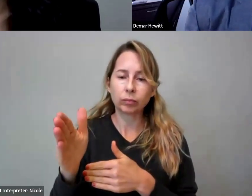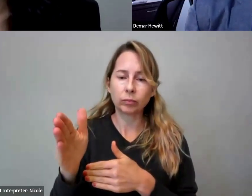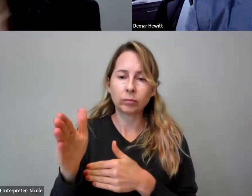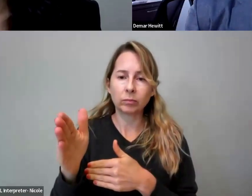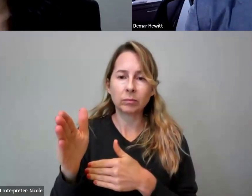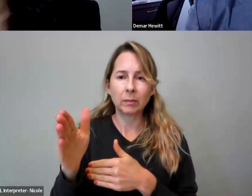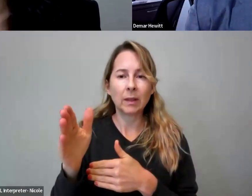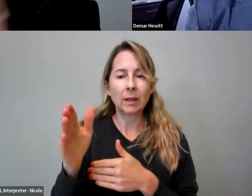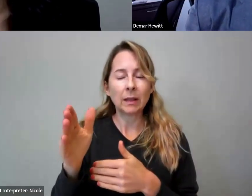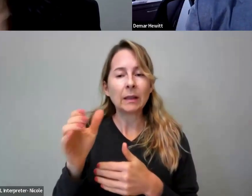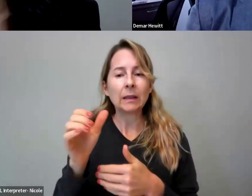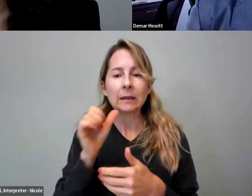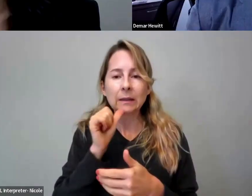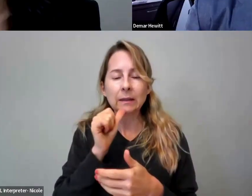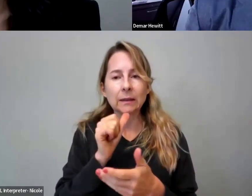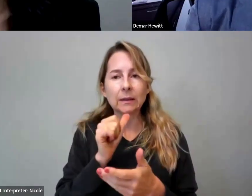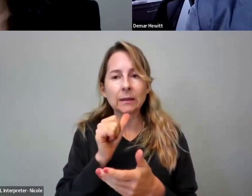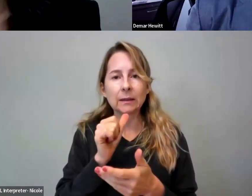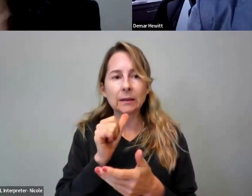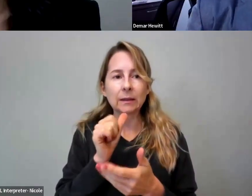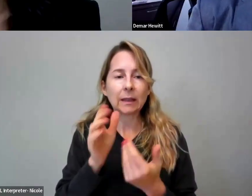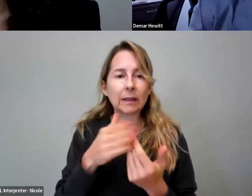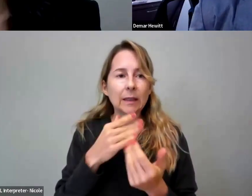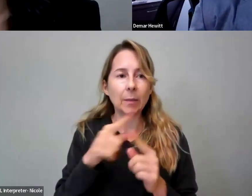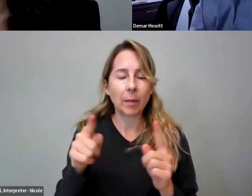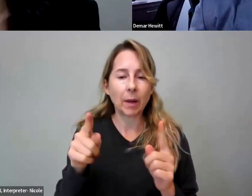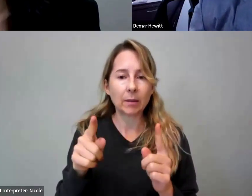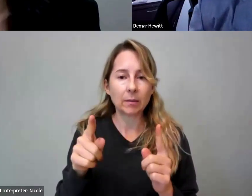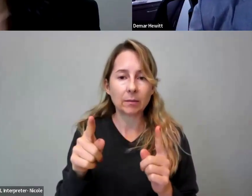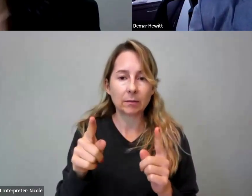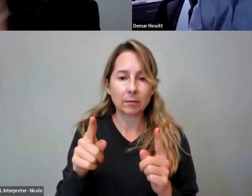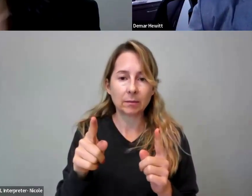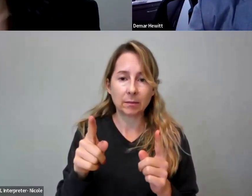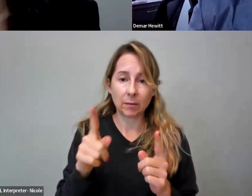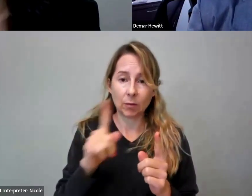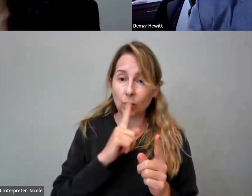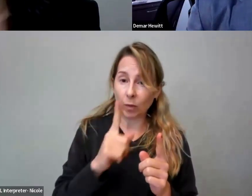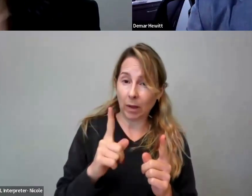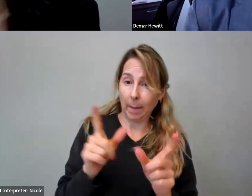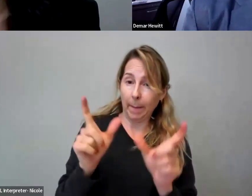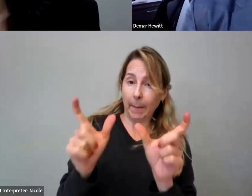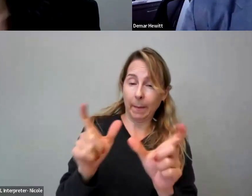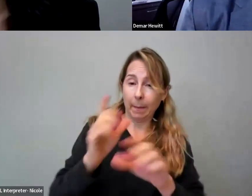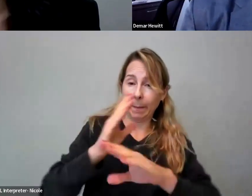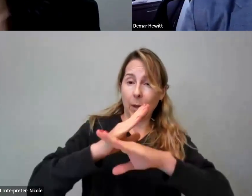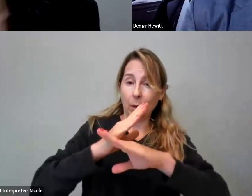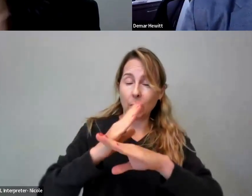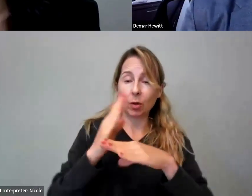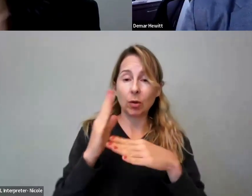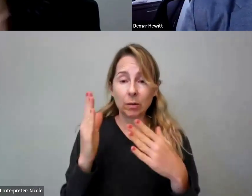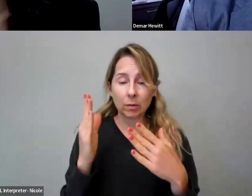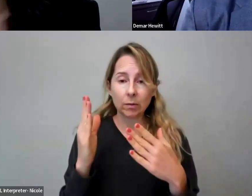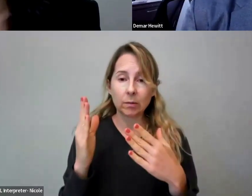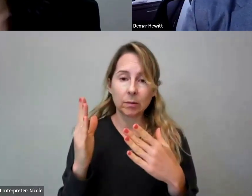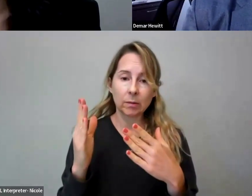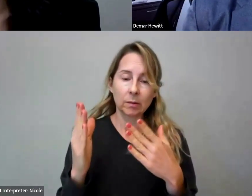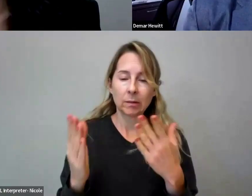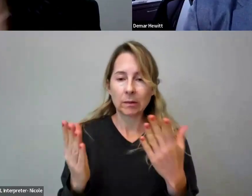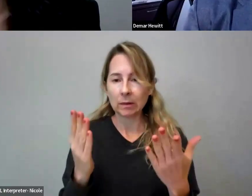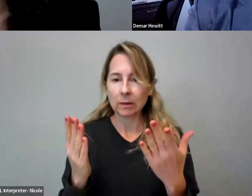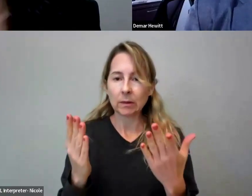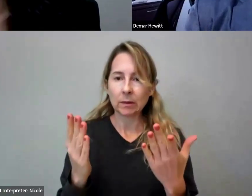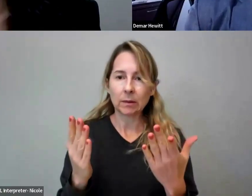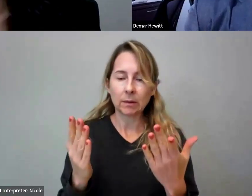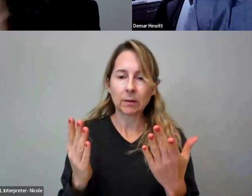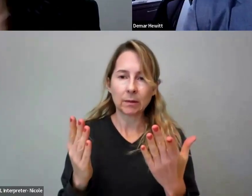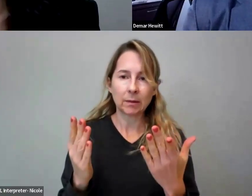little bit inconvenient, but it's not a barrier to you using and accessing housing, then